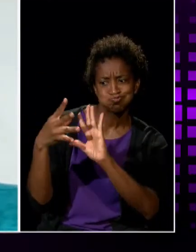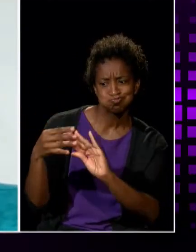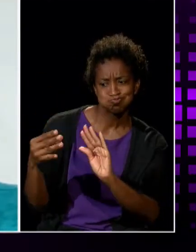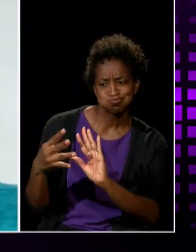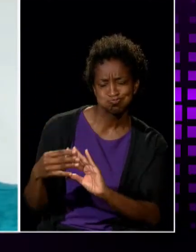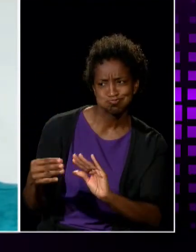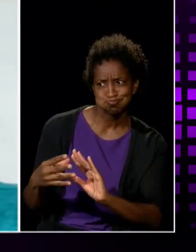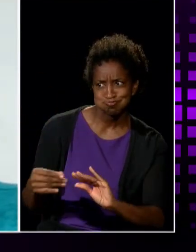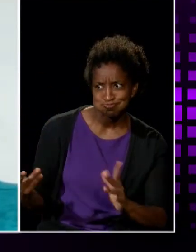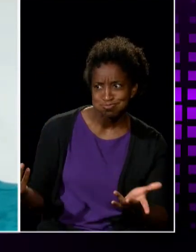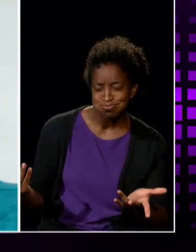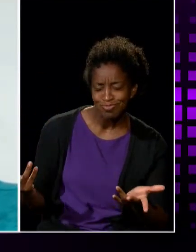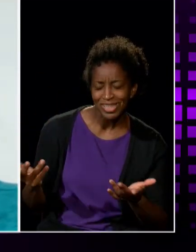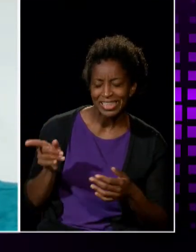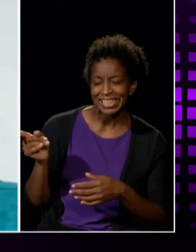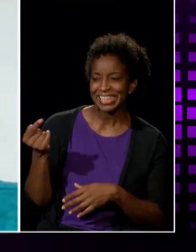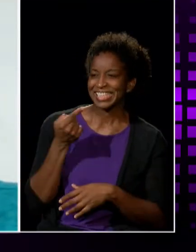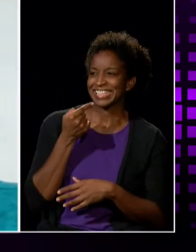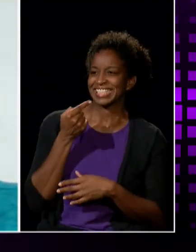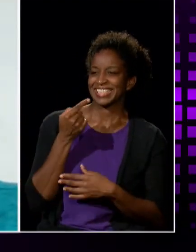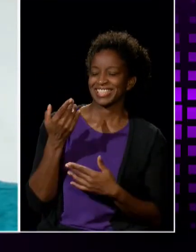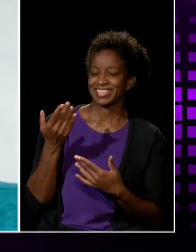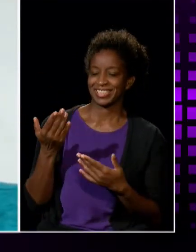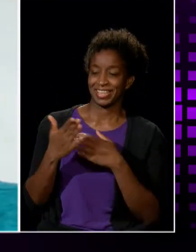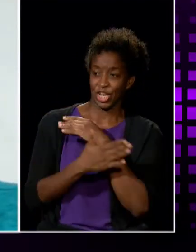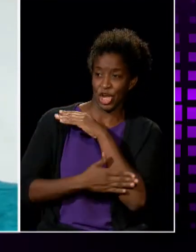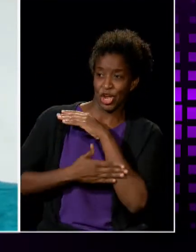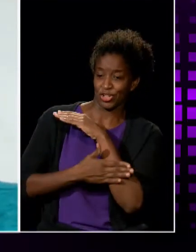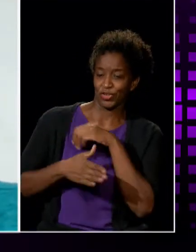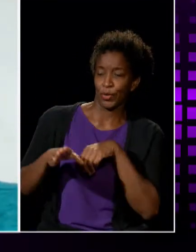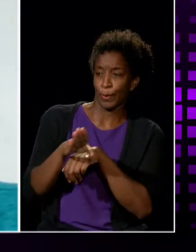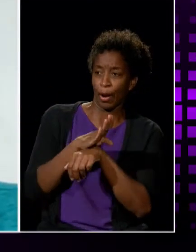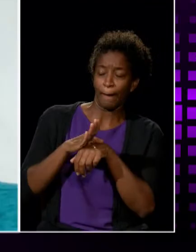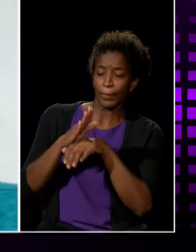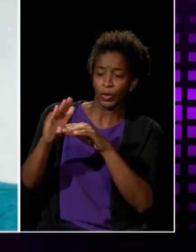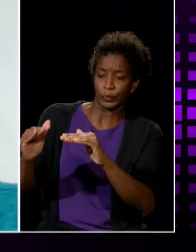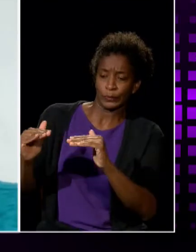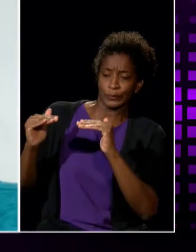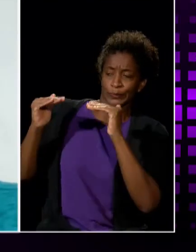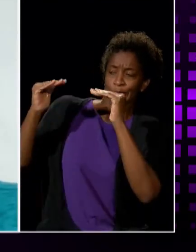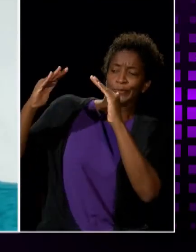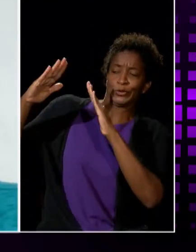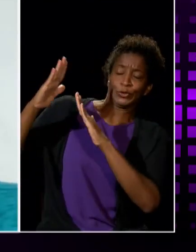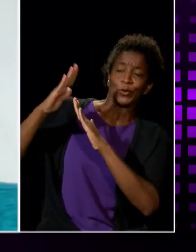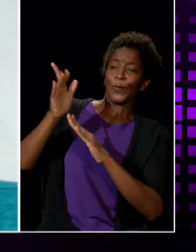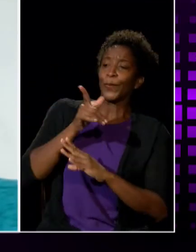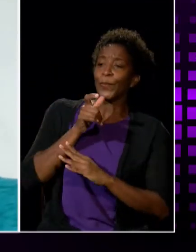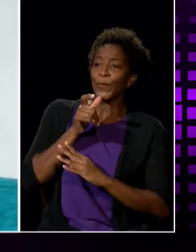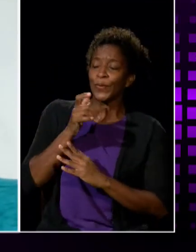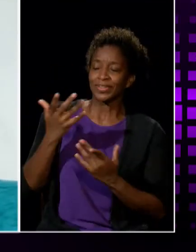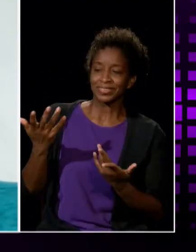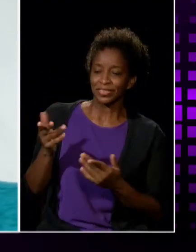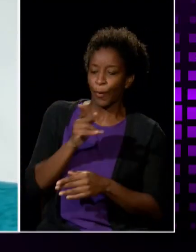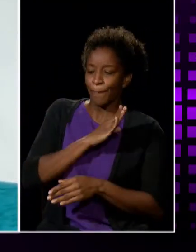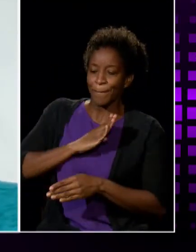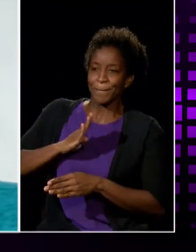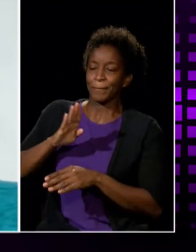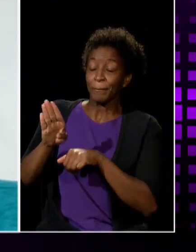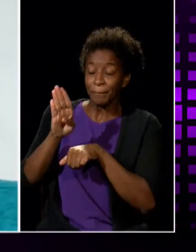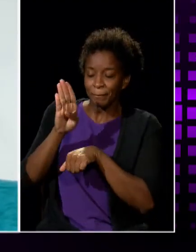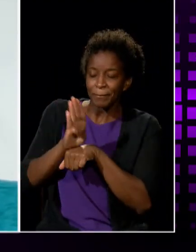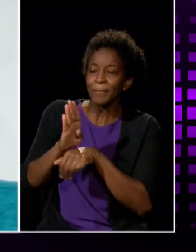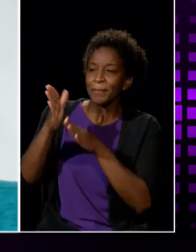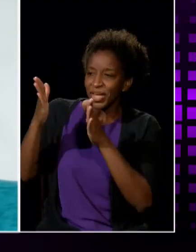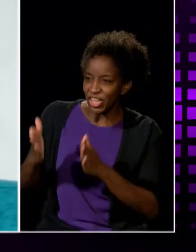Barbadian being a head of state of Barbados, and you heard him speak about English being the head of state of England. How do you think that this